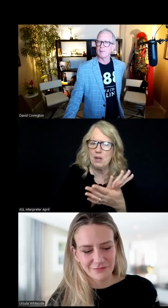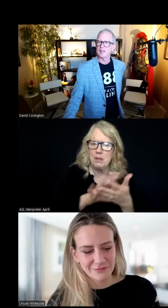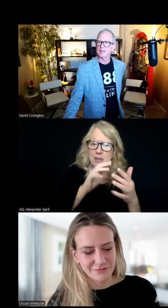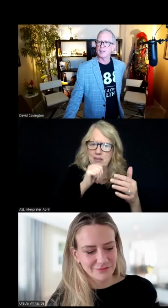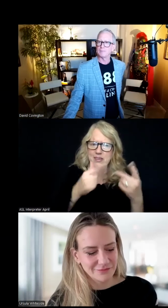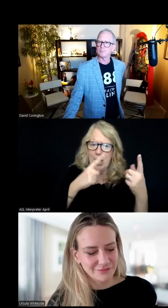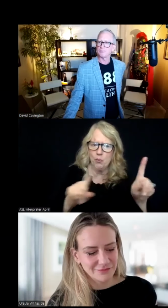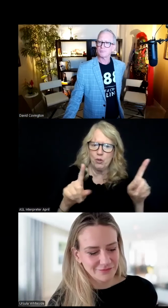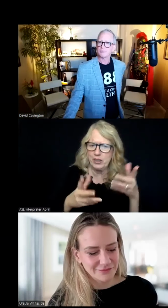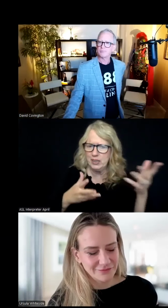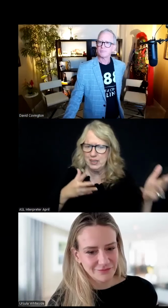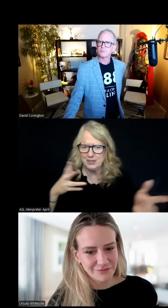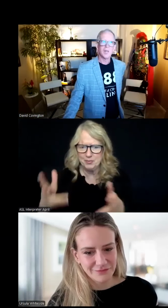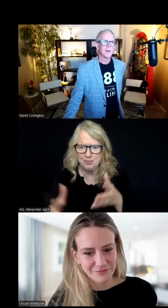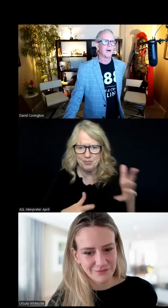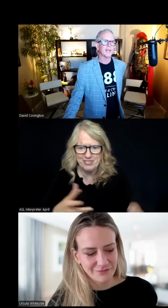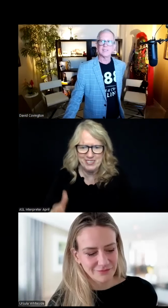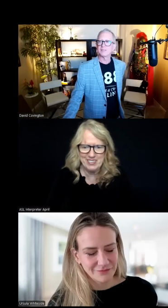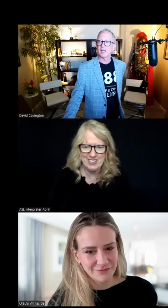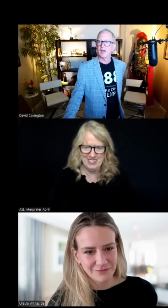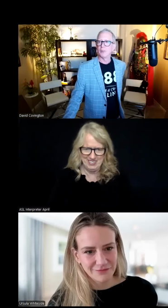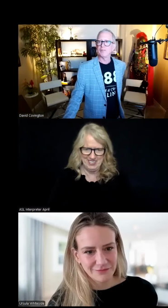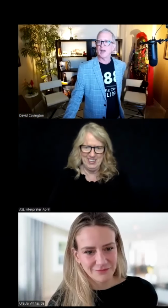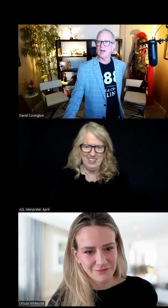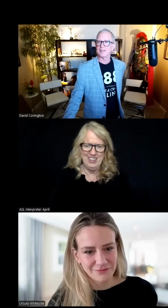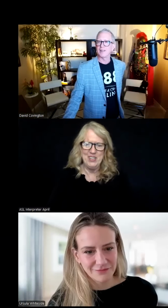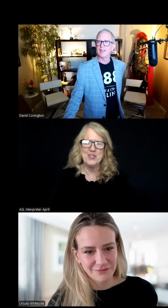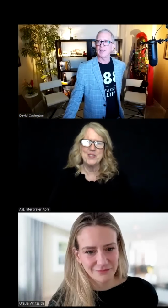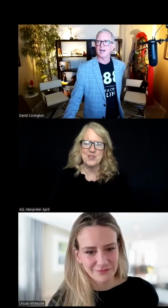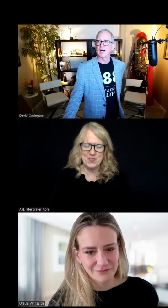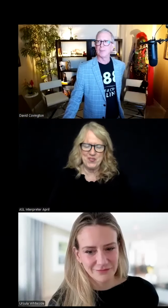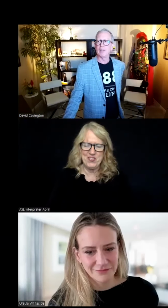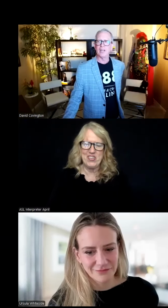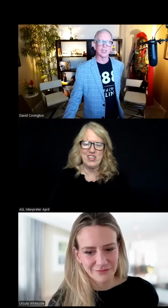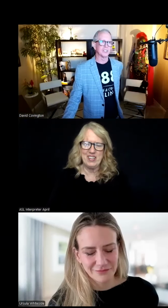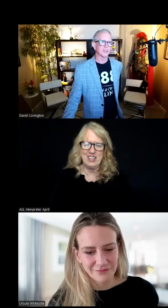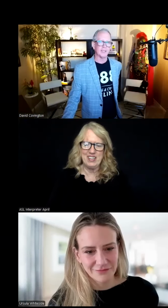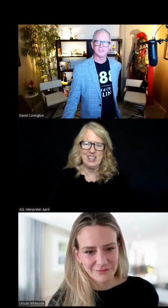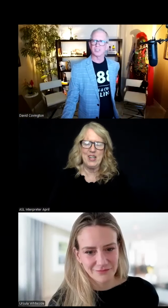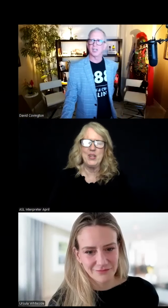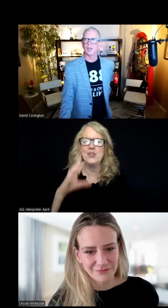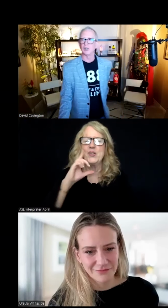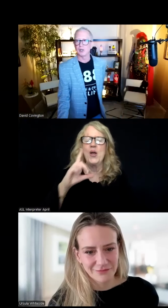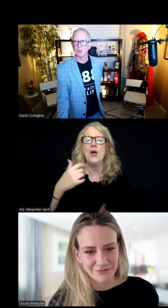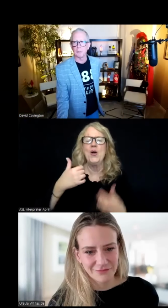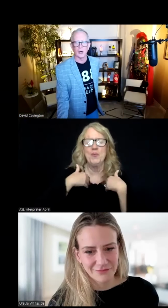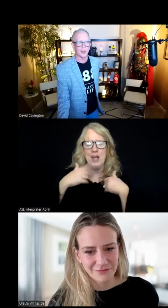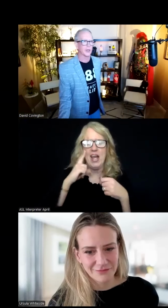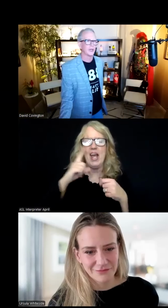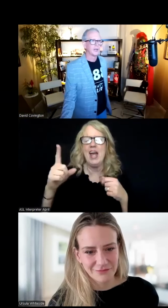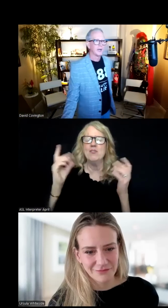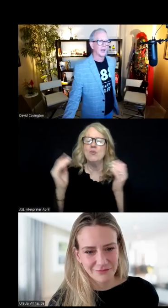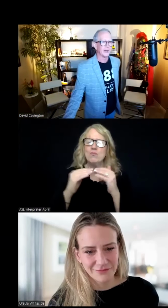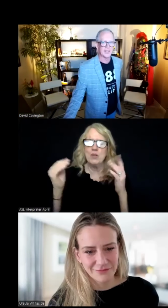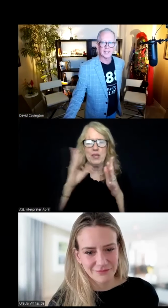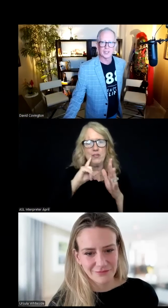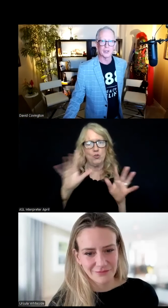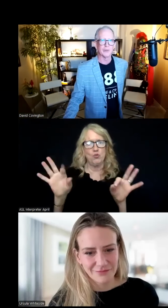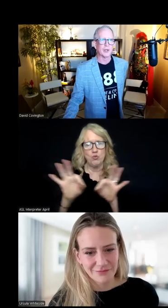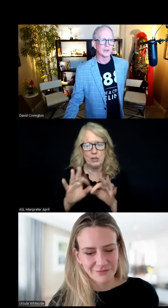dropping the mic here. But it's we've got the peers in crisis care, critical partner,